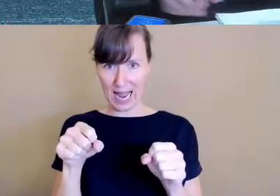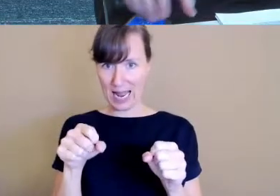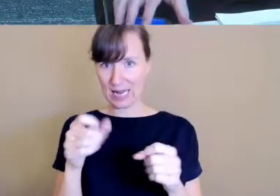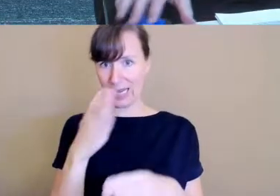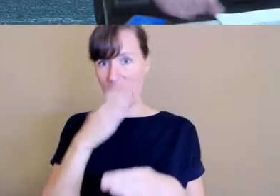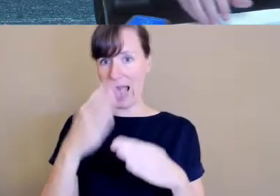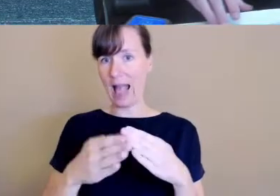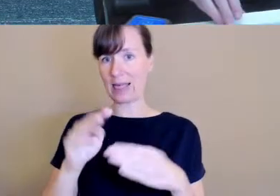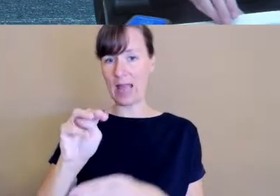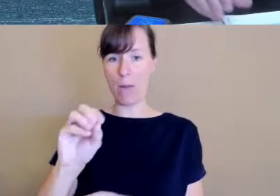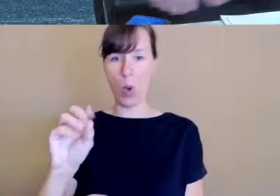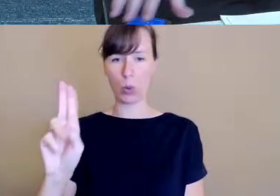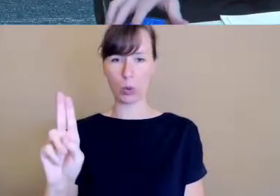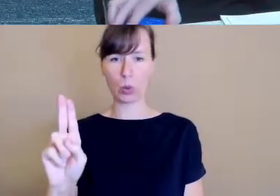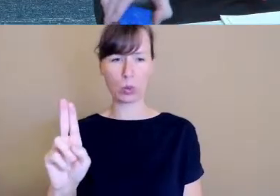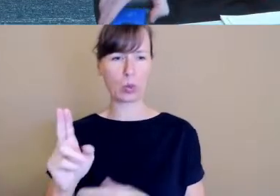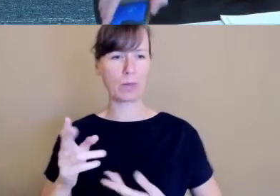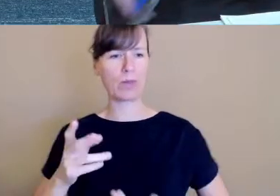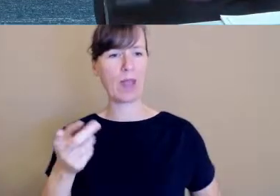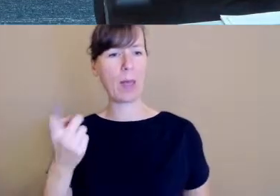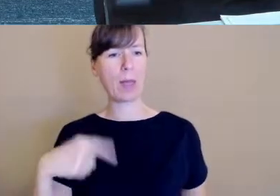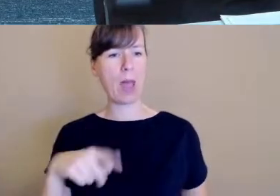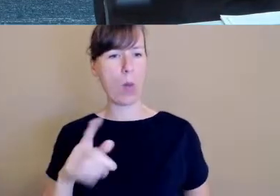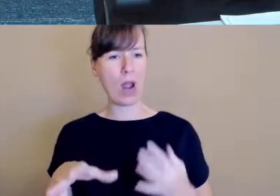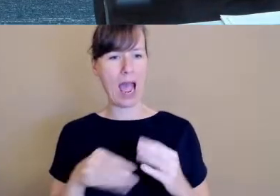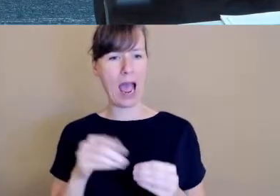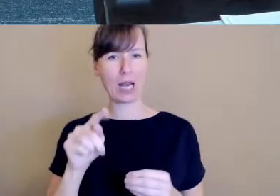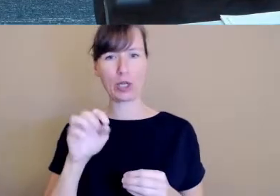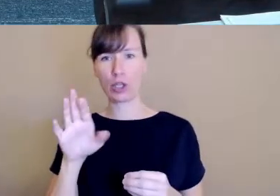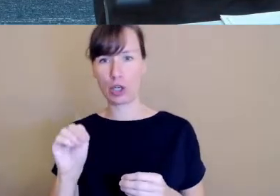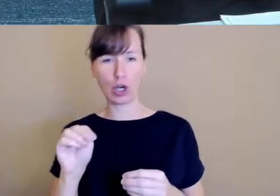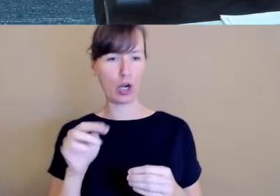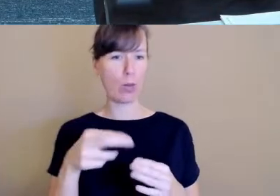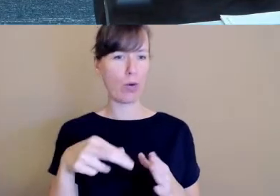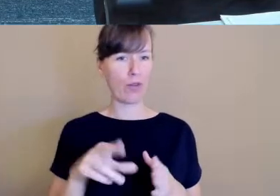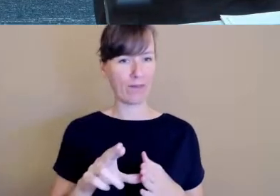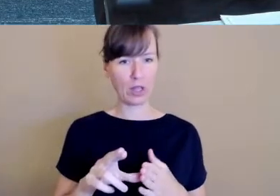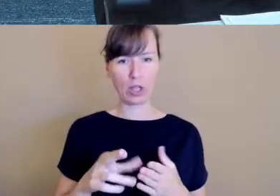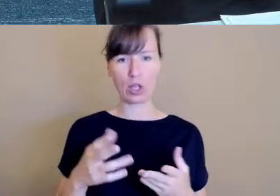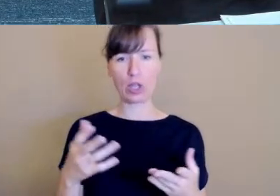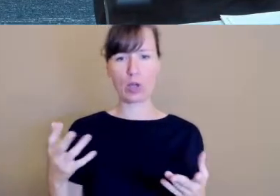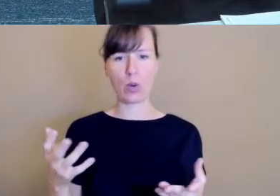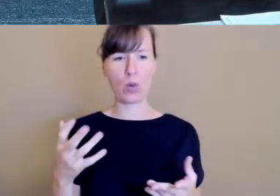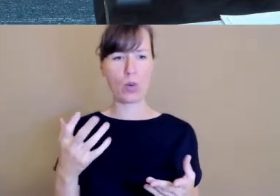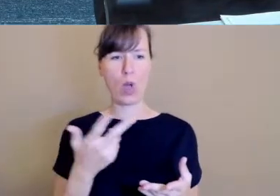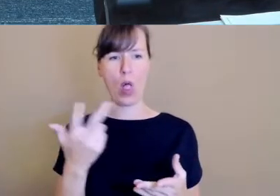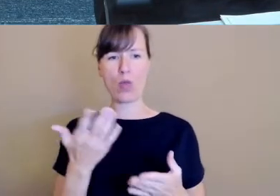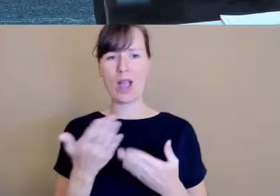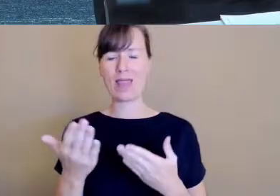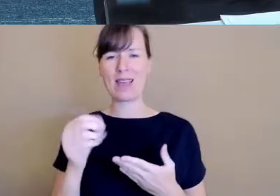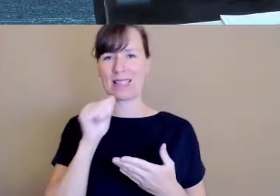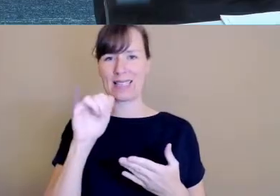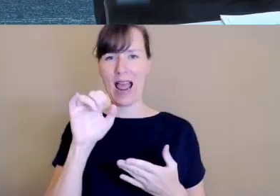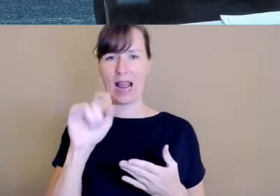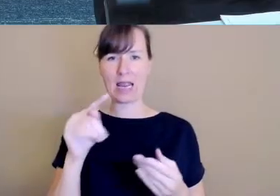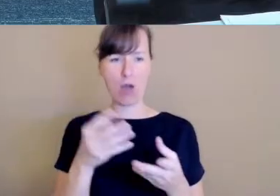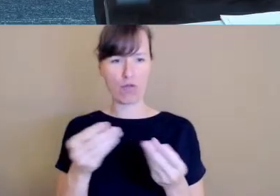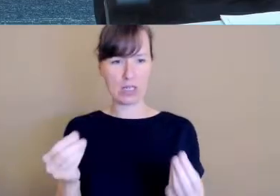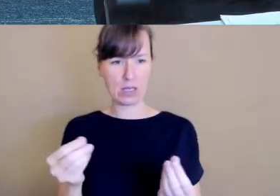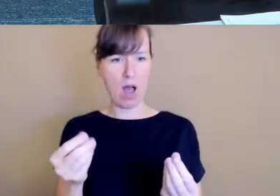unresolved, I tried to address in a neutral way in the notes upon submission on the last page. Page 21 is printed.